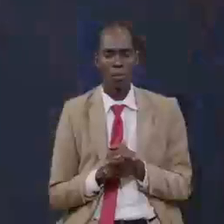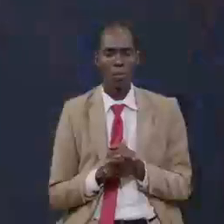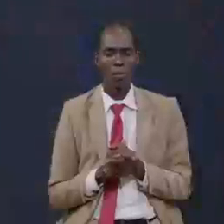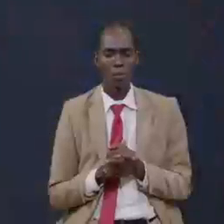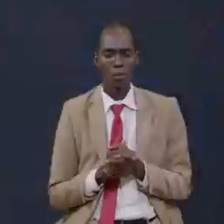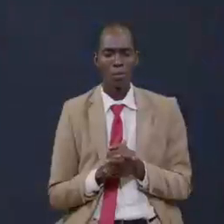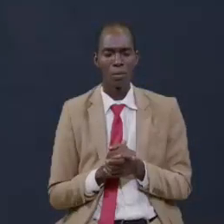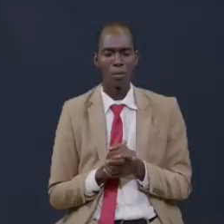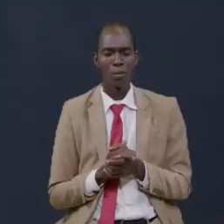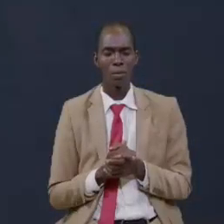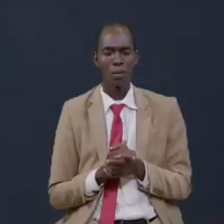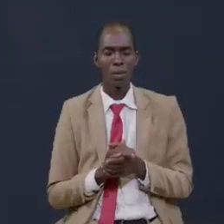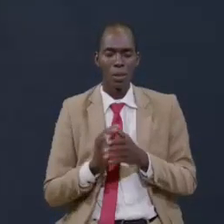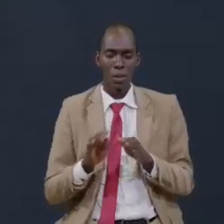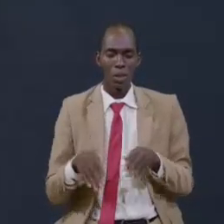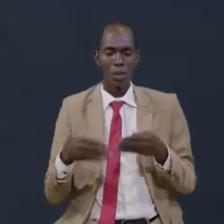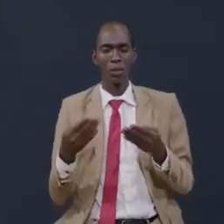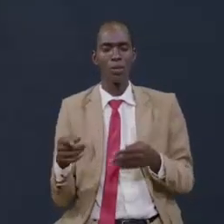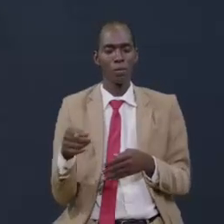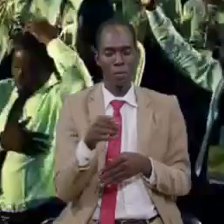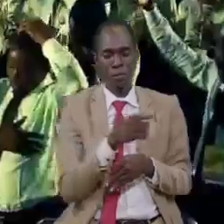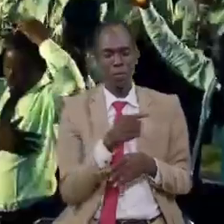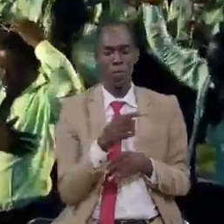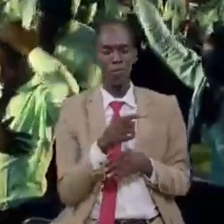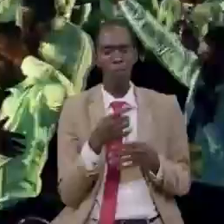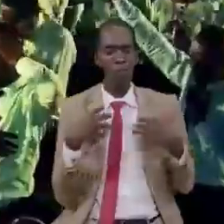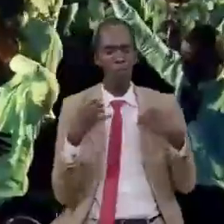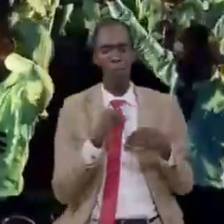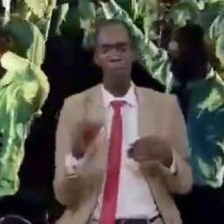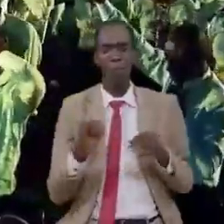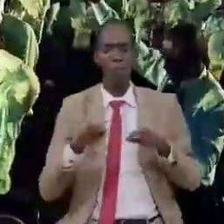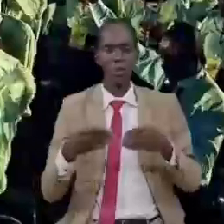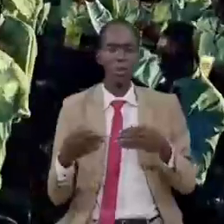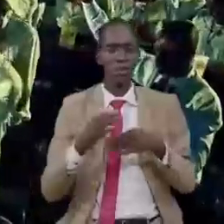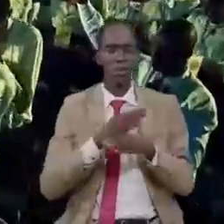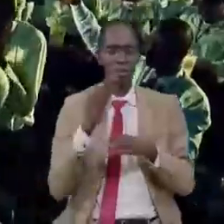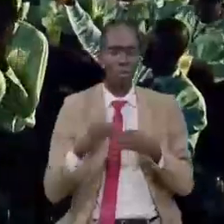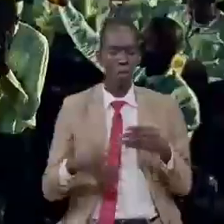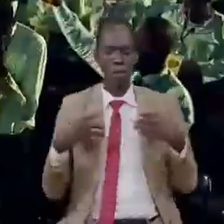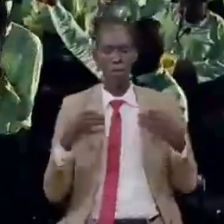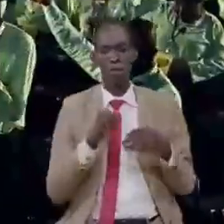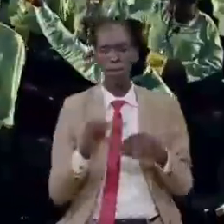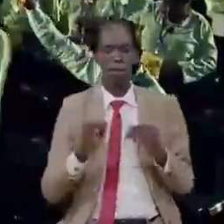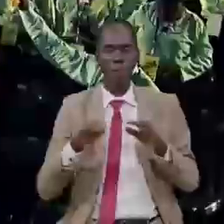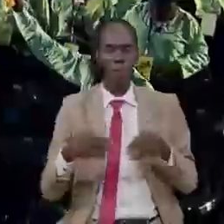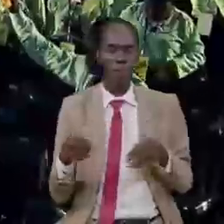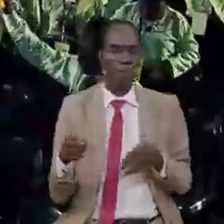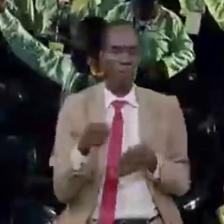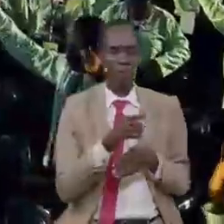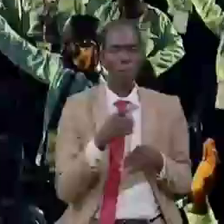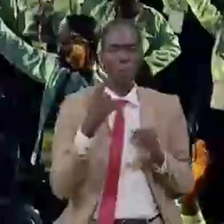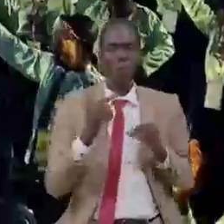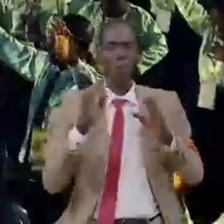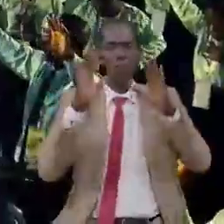Give them recovery. Amen. Give them total healing. Amen. Give them the miracle of the hour